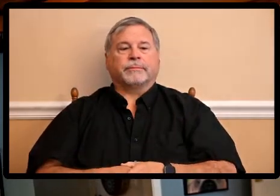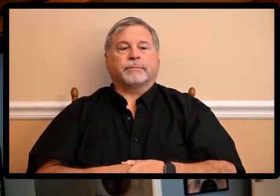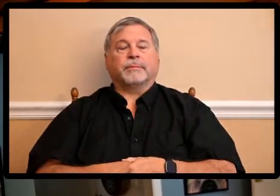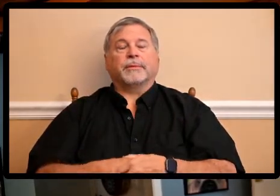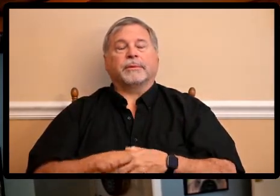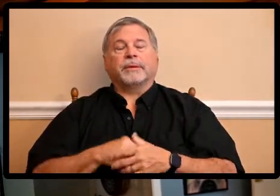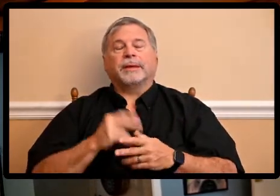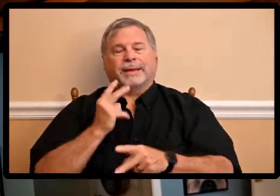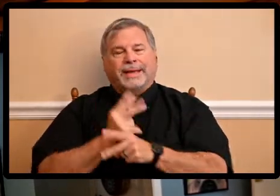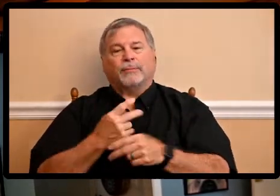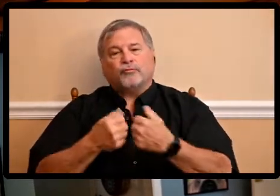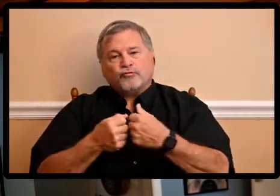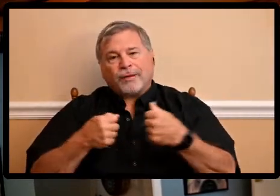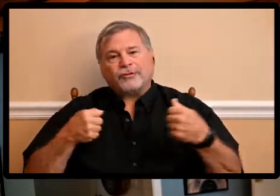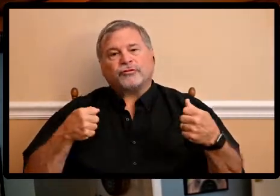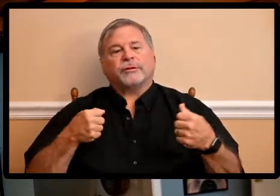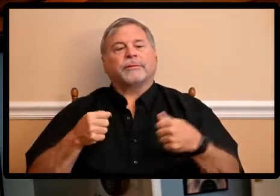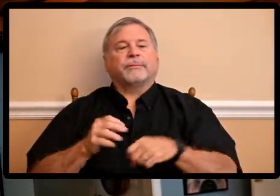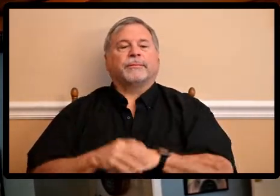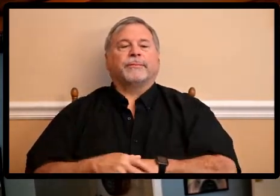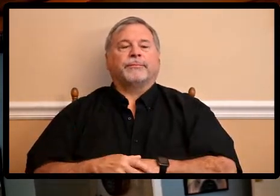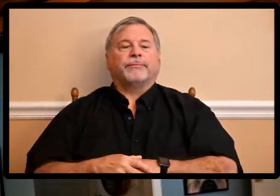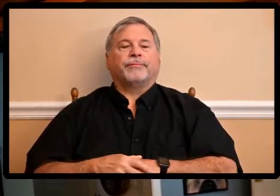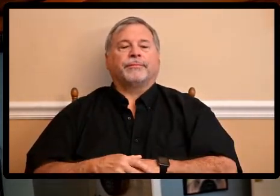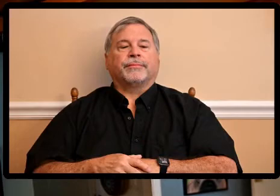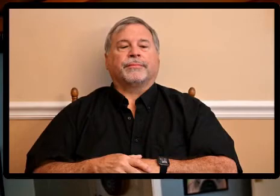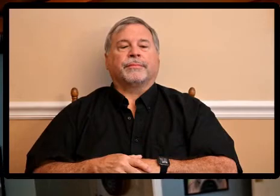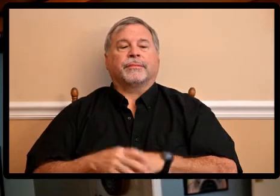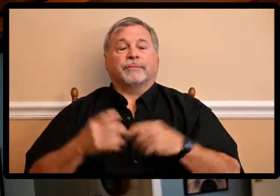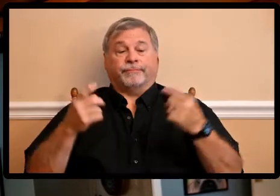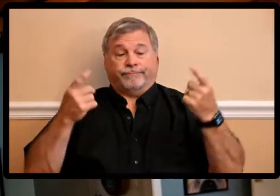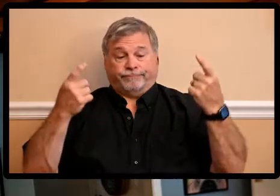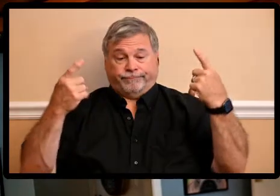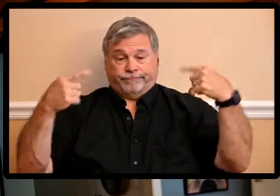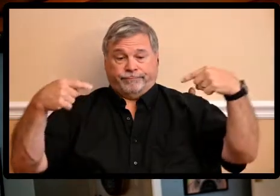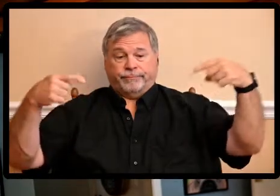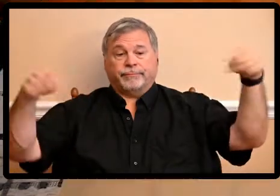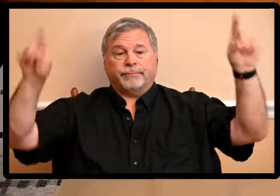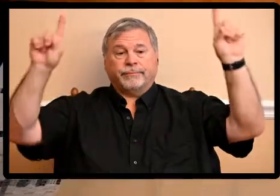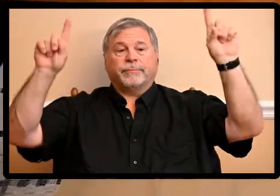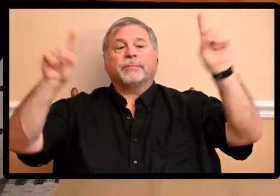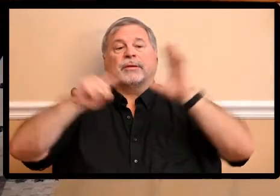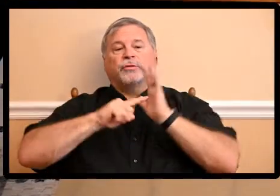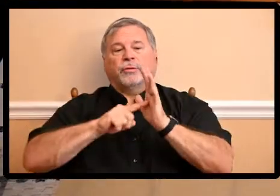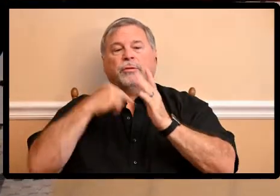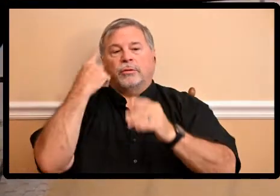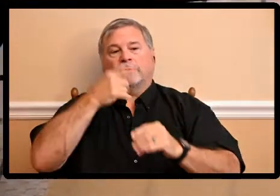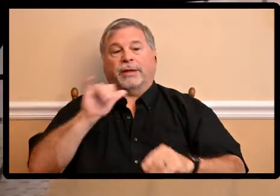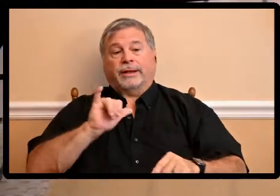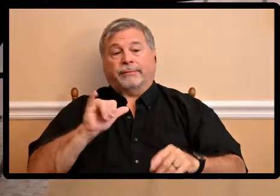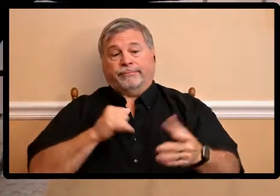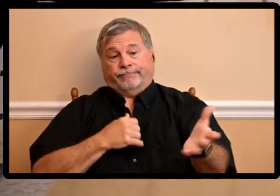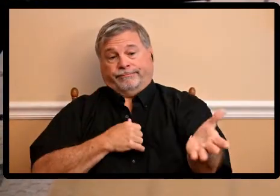it. And then eventually, I'll show you what it looks like.